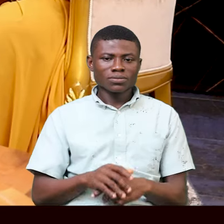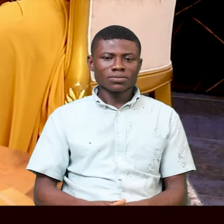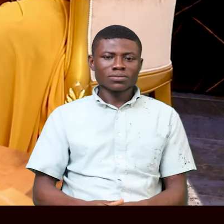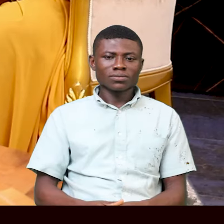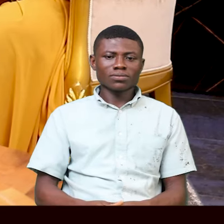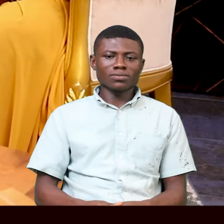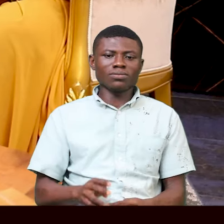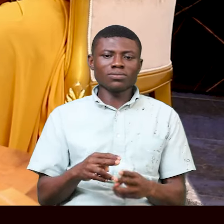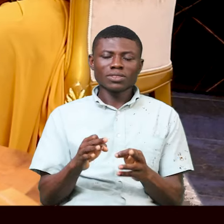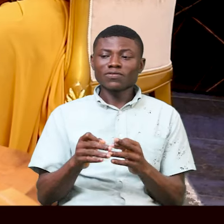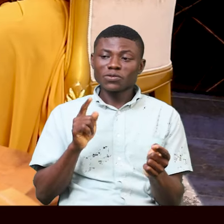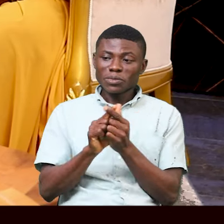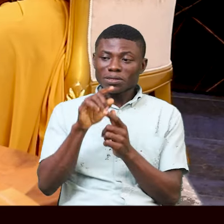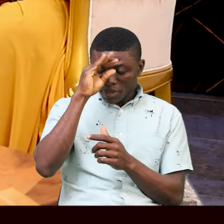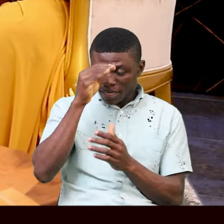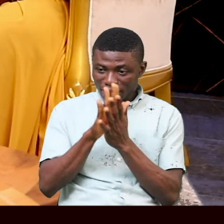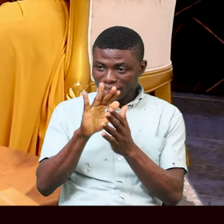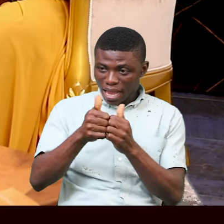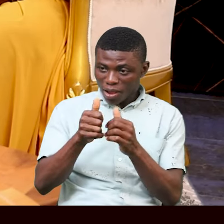had been maybe a goose and says, I need a corner.